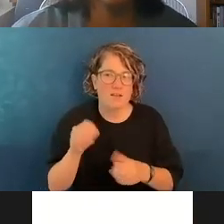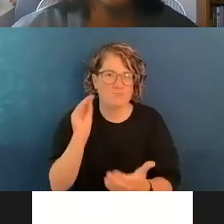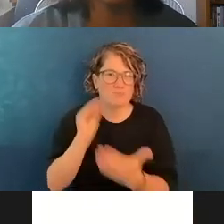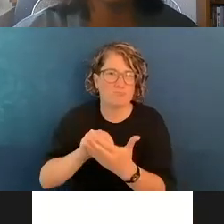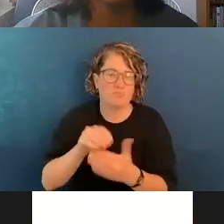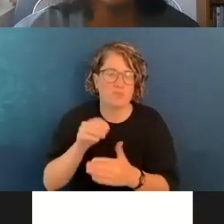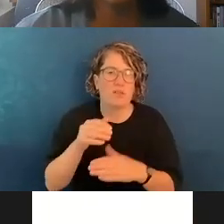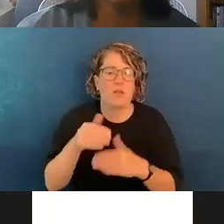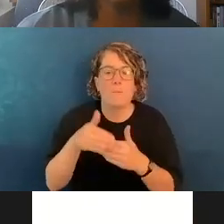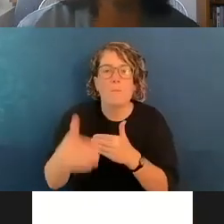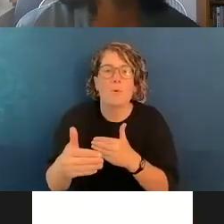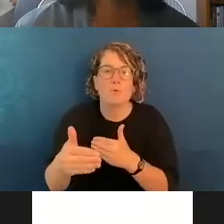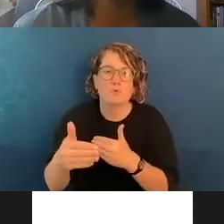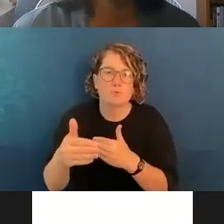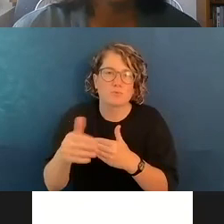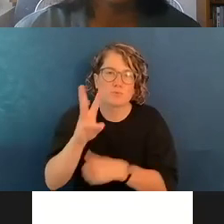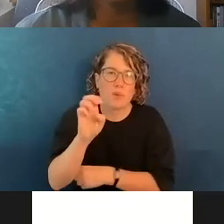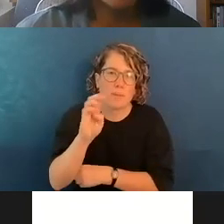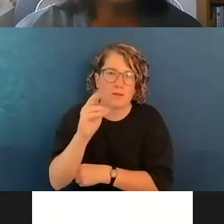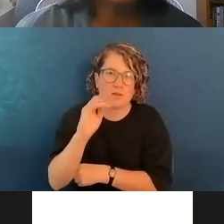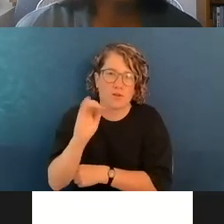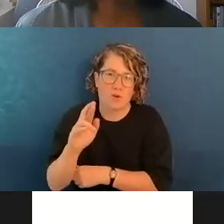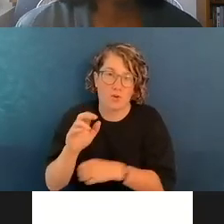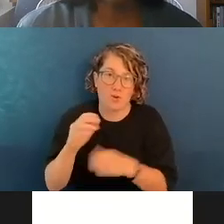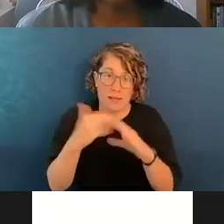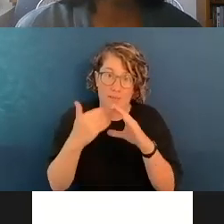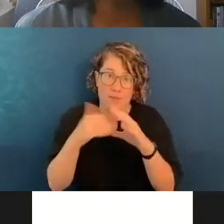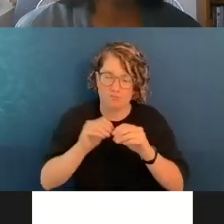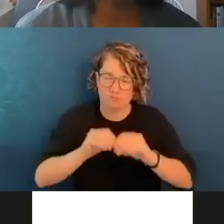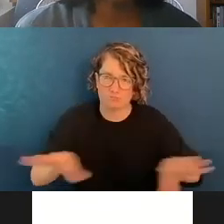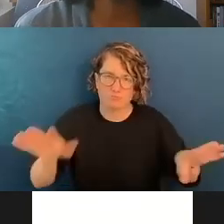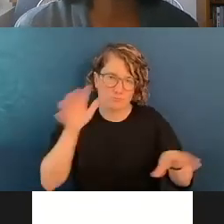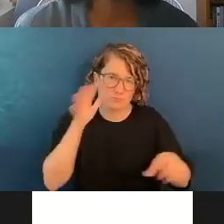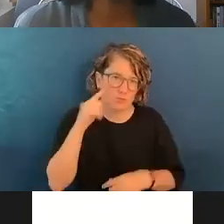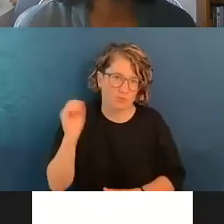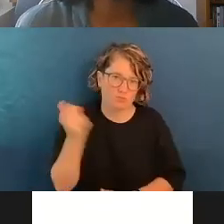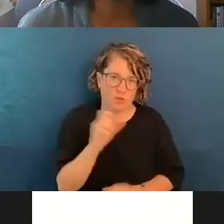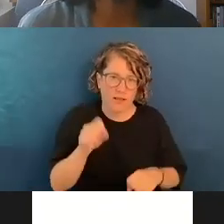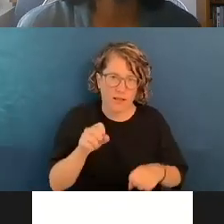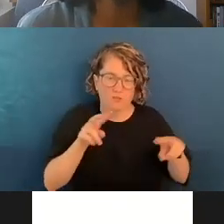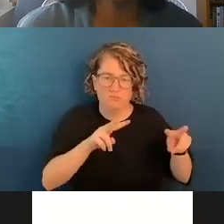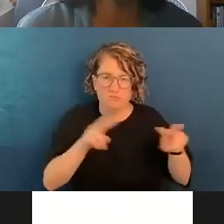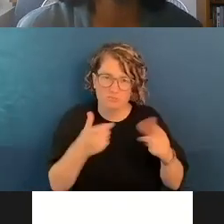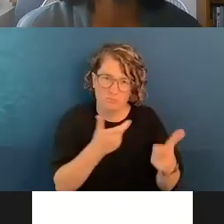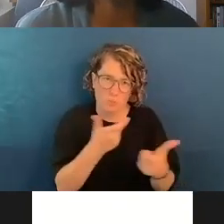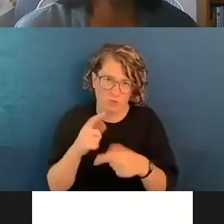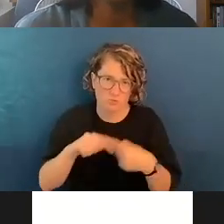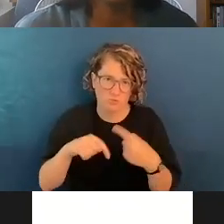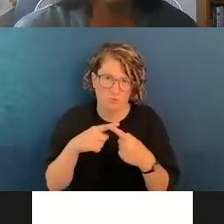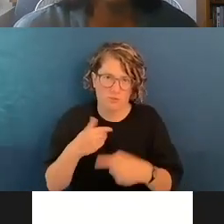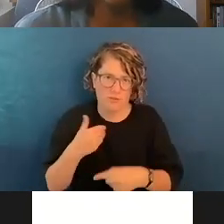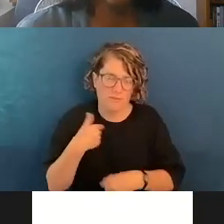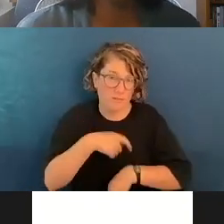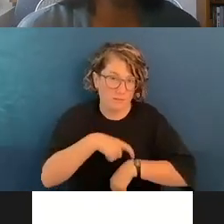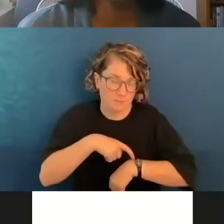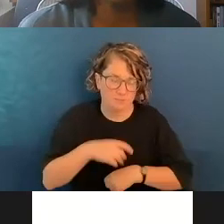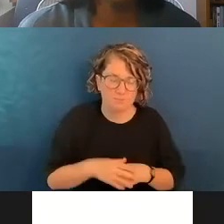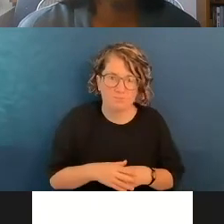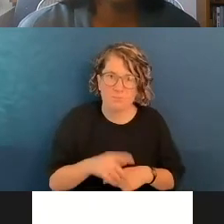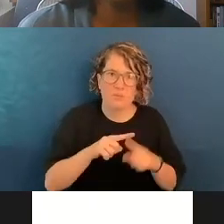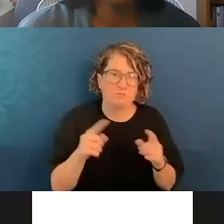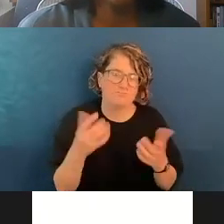to view that at their leisure. At this time, I would like to thank you so much, Dr. Larstone, for sharing